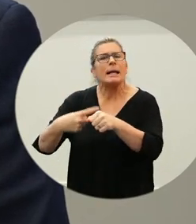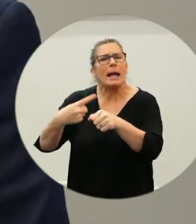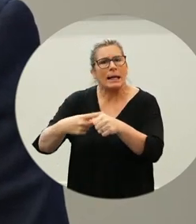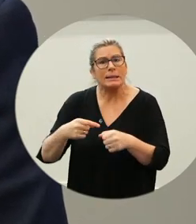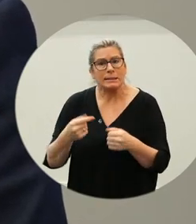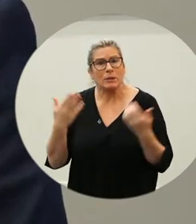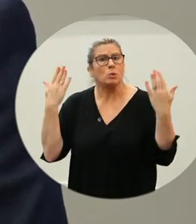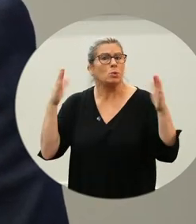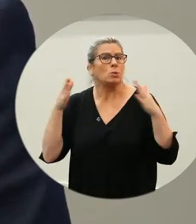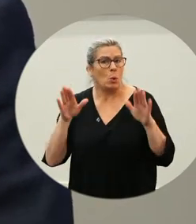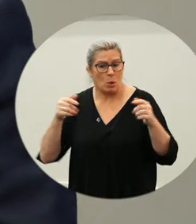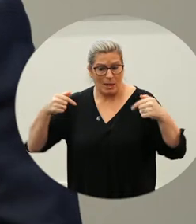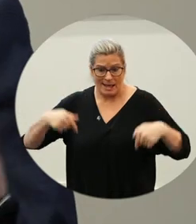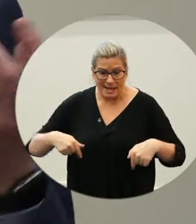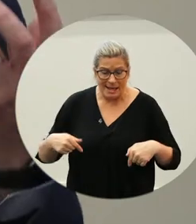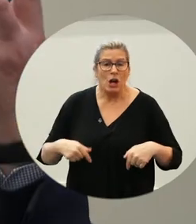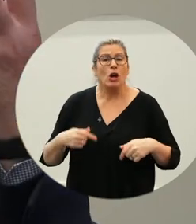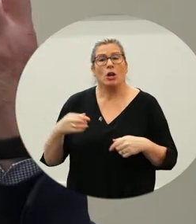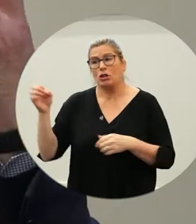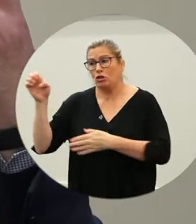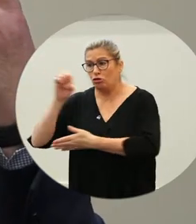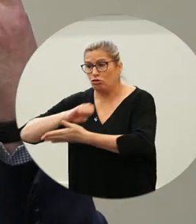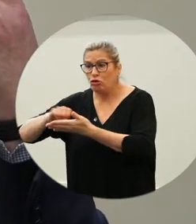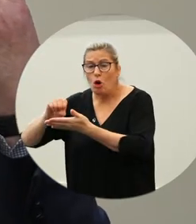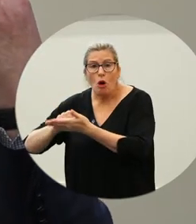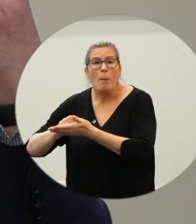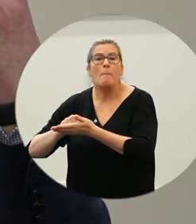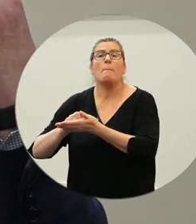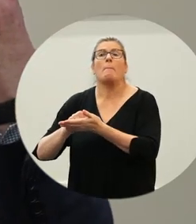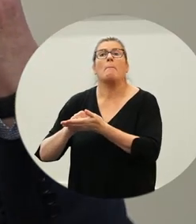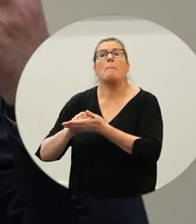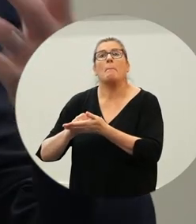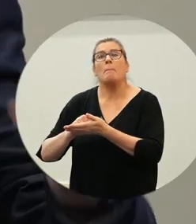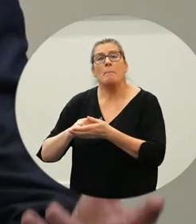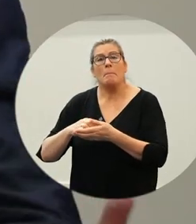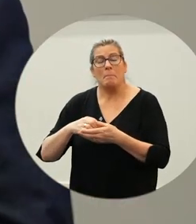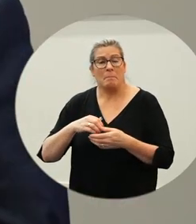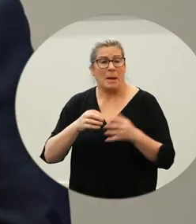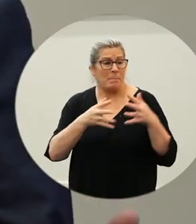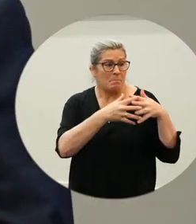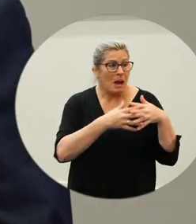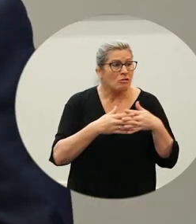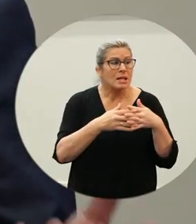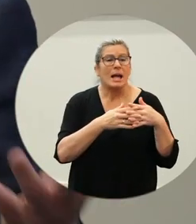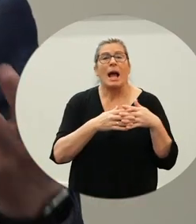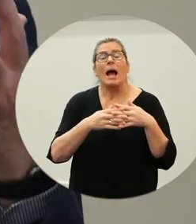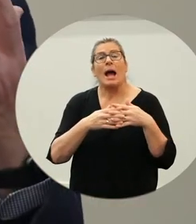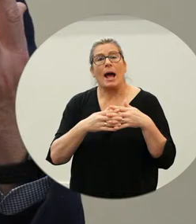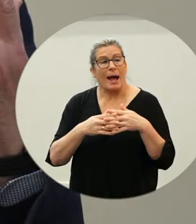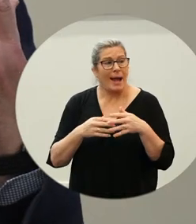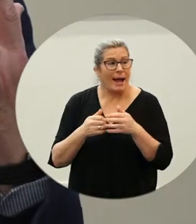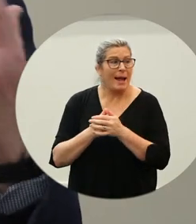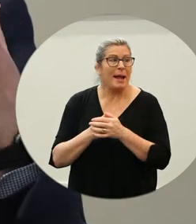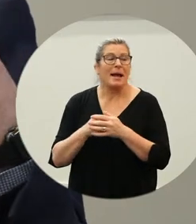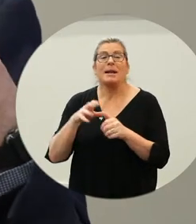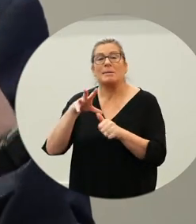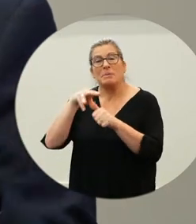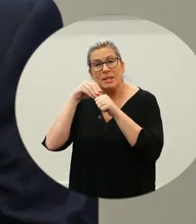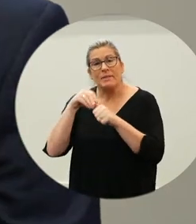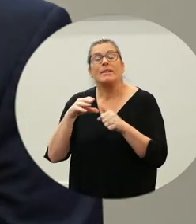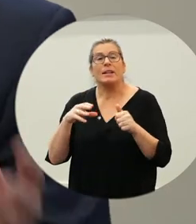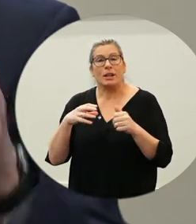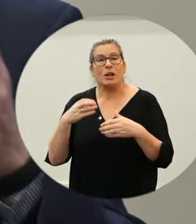here. It's been illustrated in Europe. It's been illustrated in the United States, particularly. I think there's a particularly